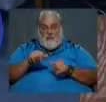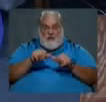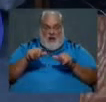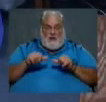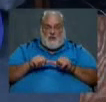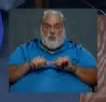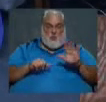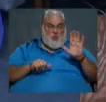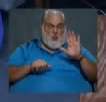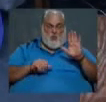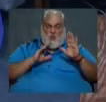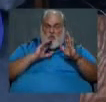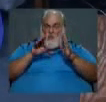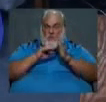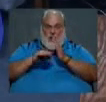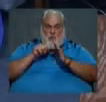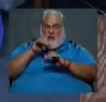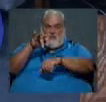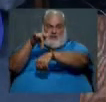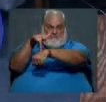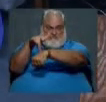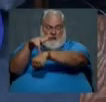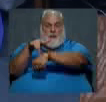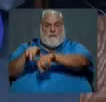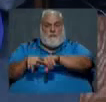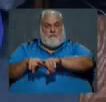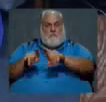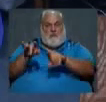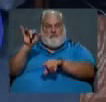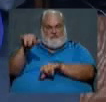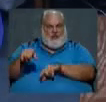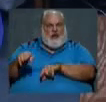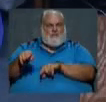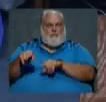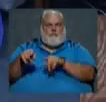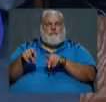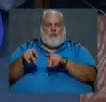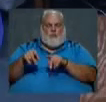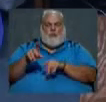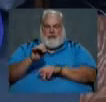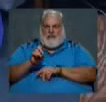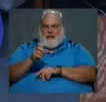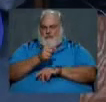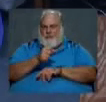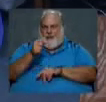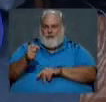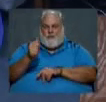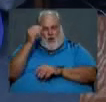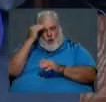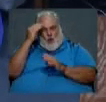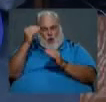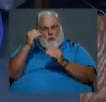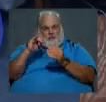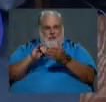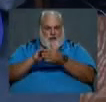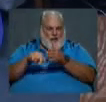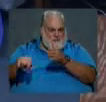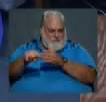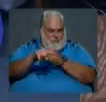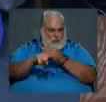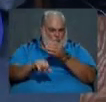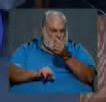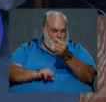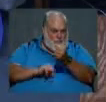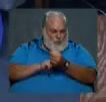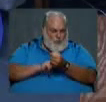wouldn't put our kids in at all, but we did put a kid here. And so I hope that there would be some kind of support